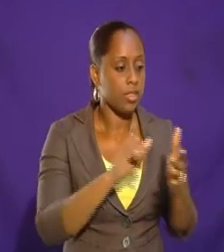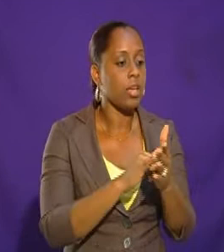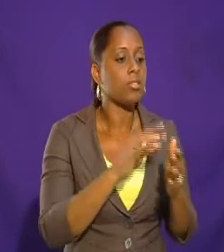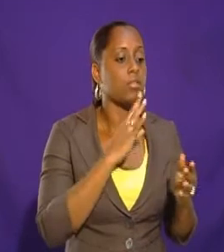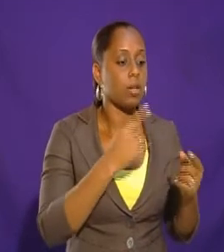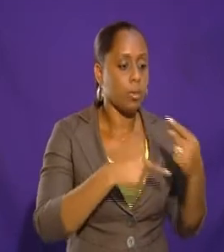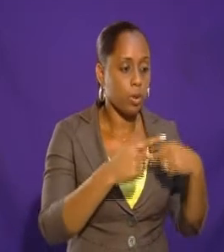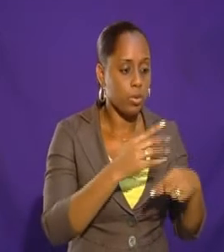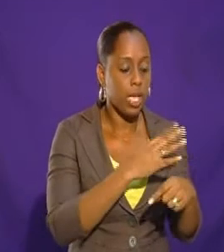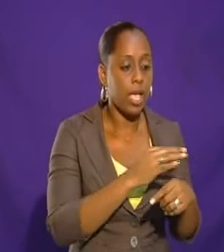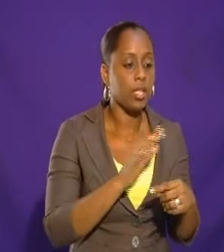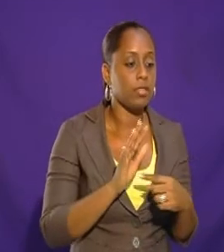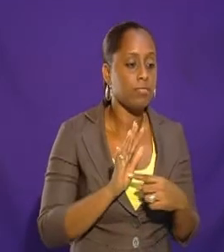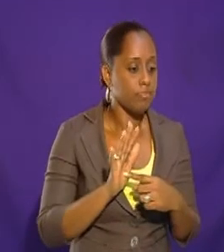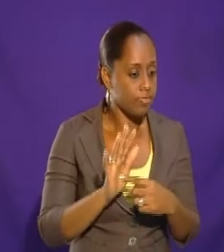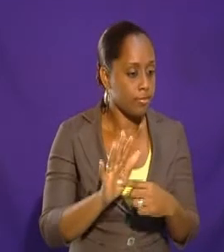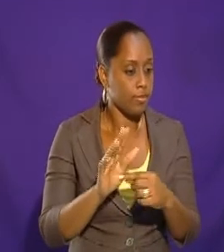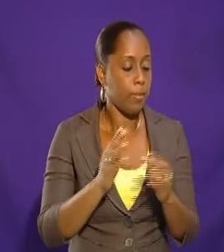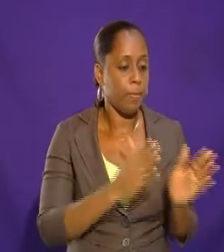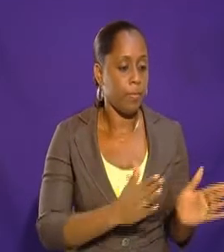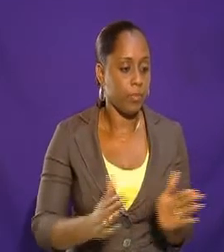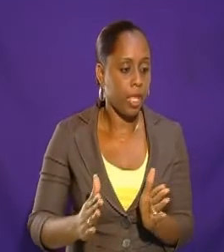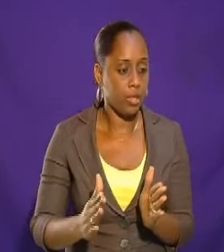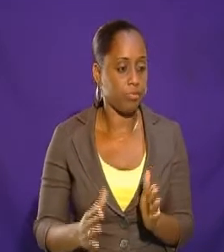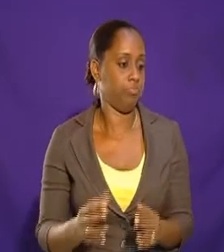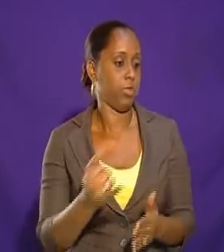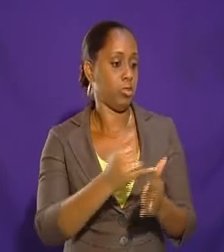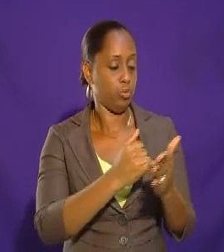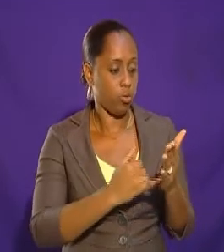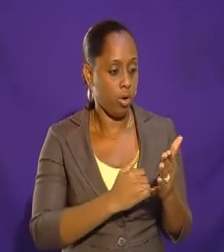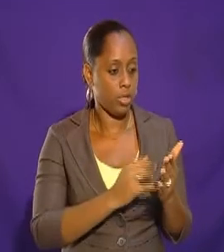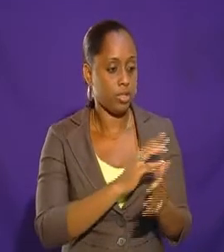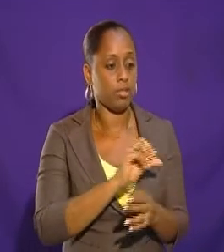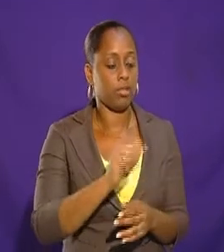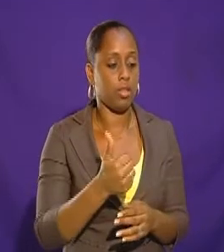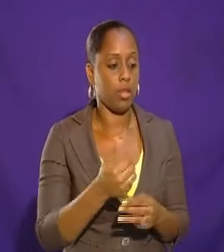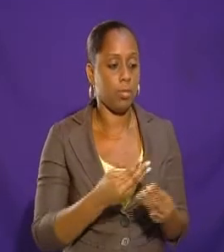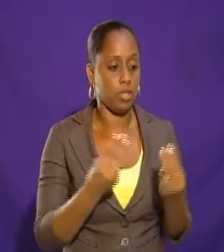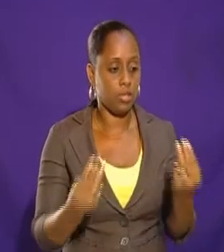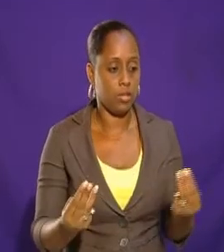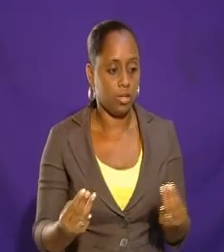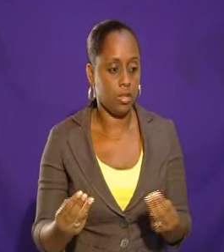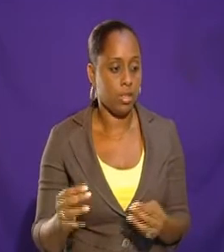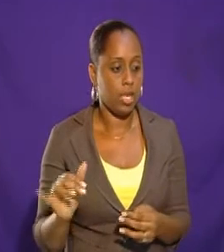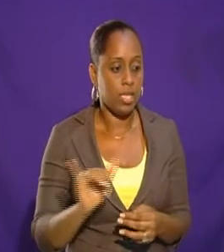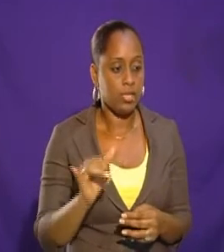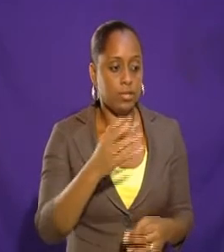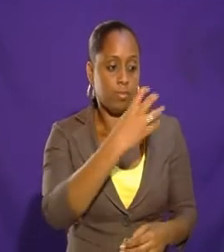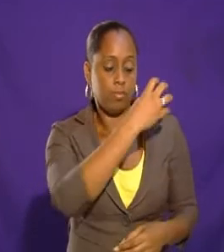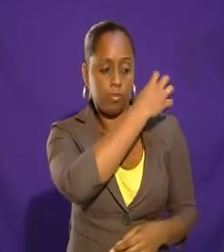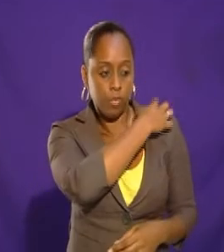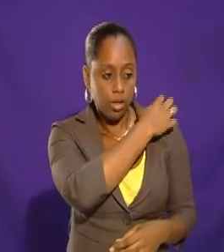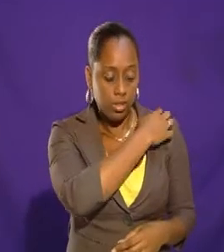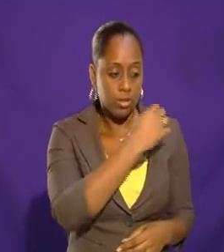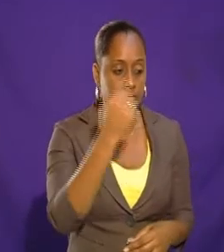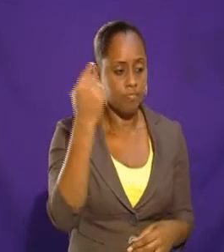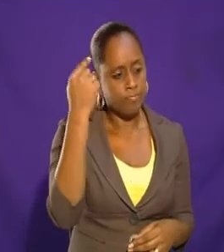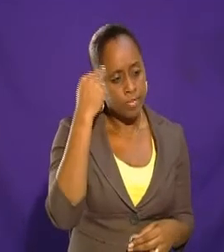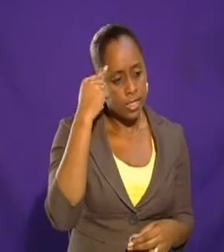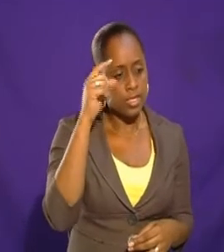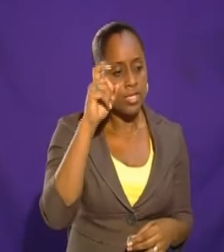as the head considers necessary to describe the development which is the subject of the application.